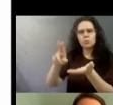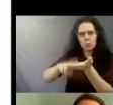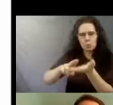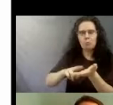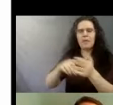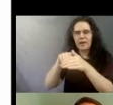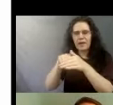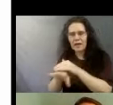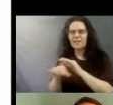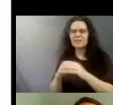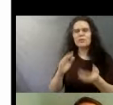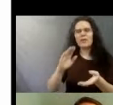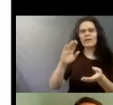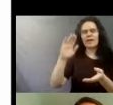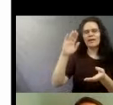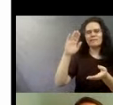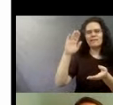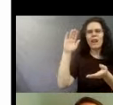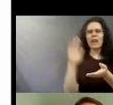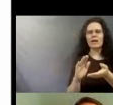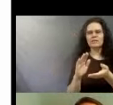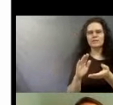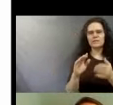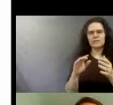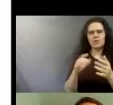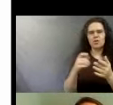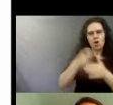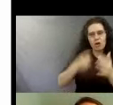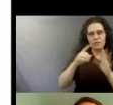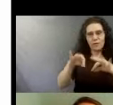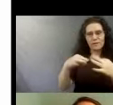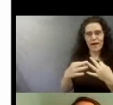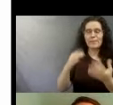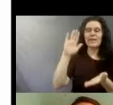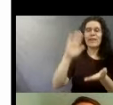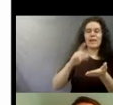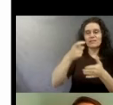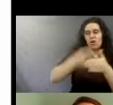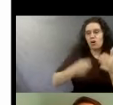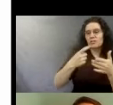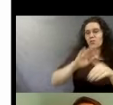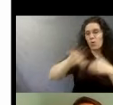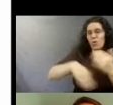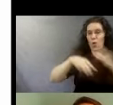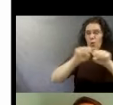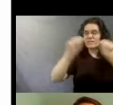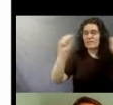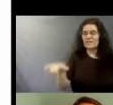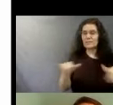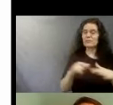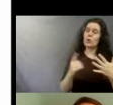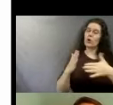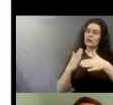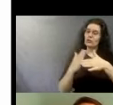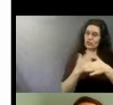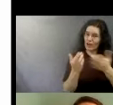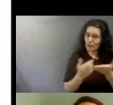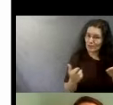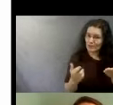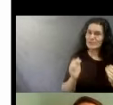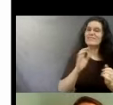for families and for entire systems. So speaking of sharing of resources, they're also helping to save on